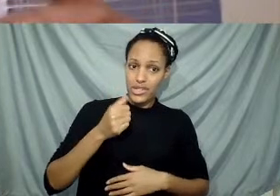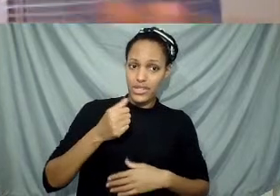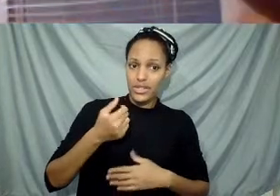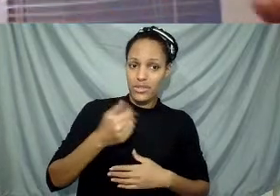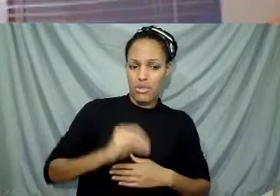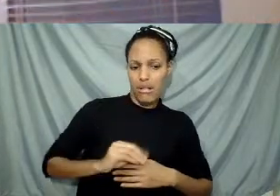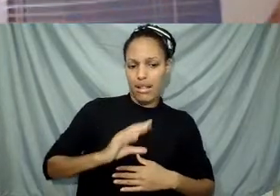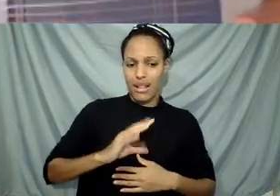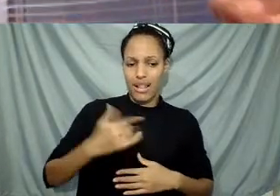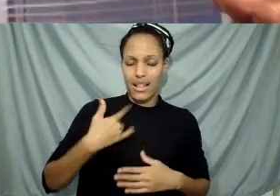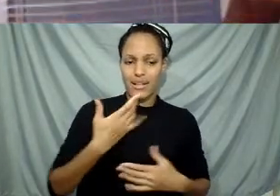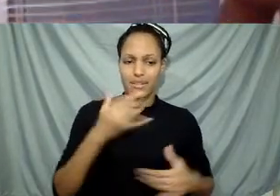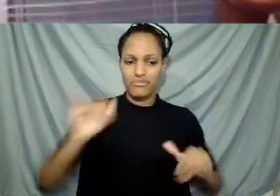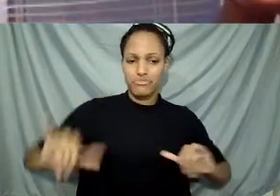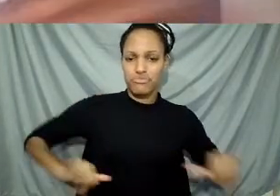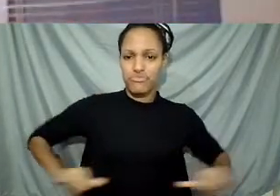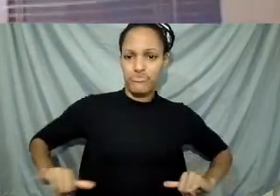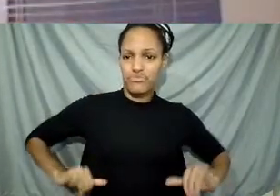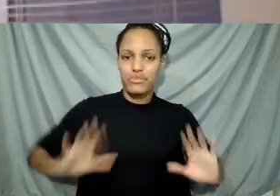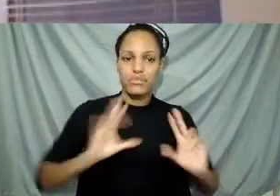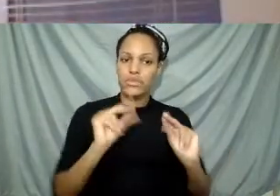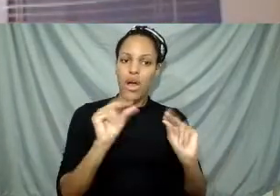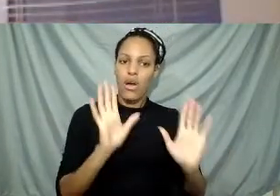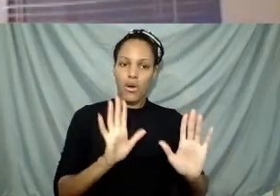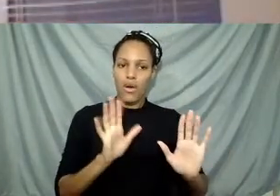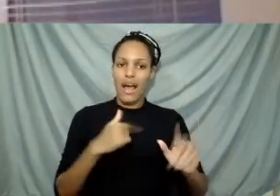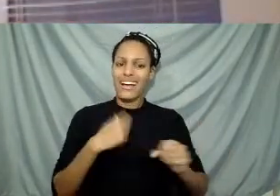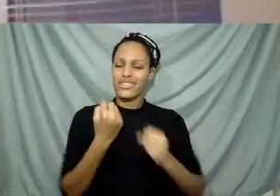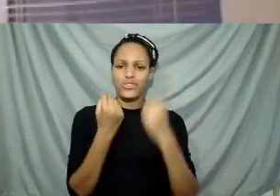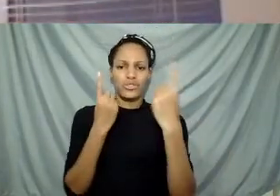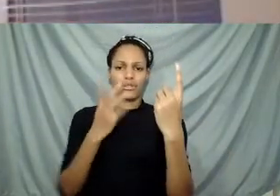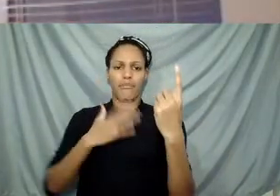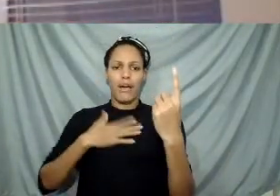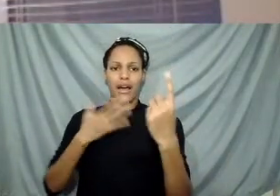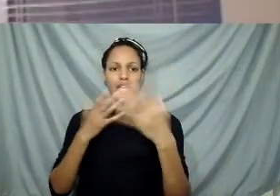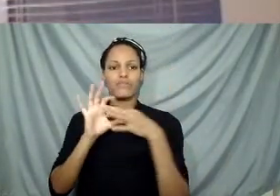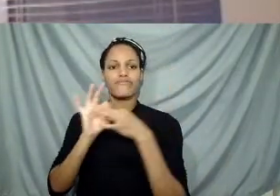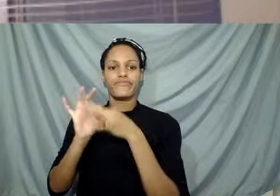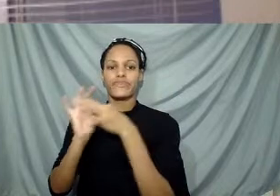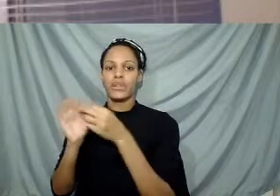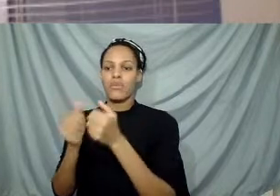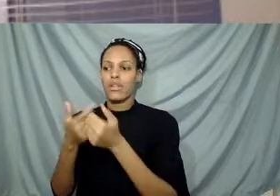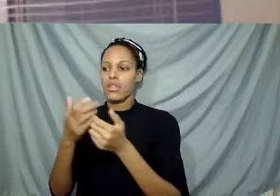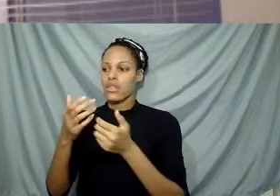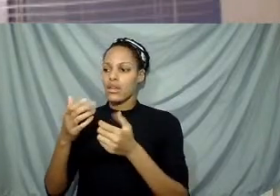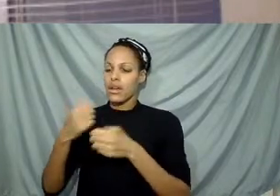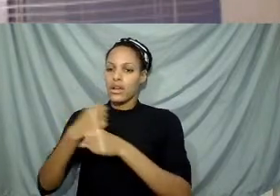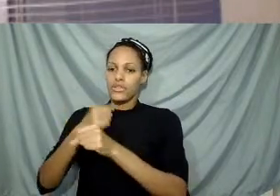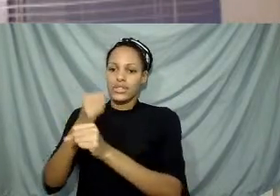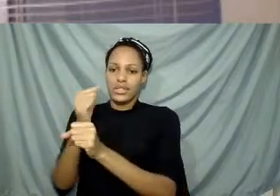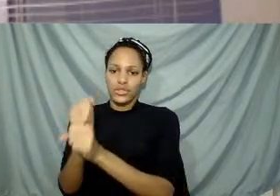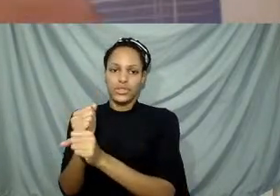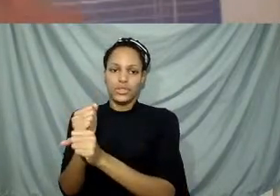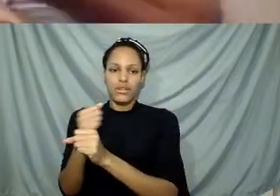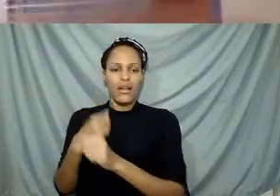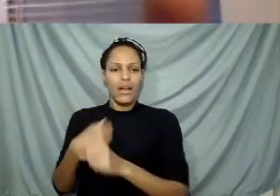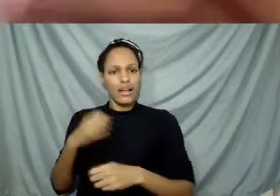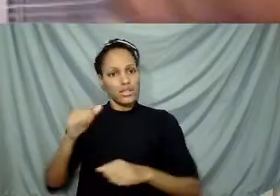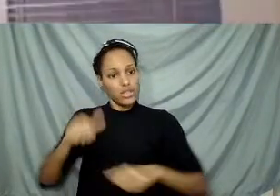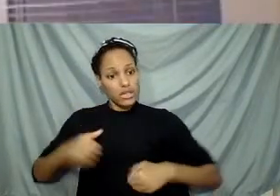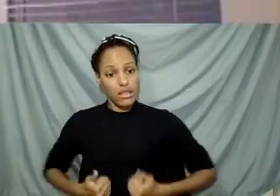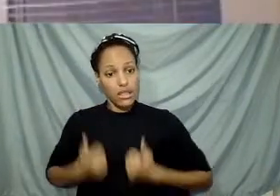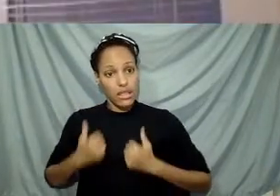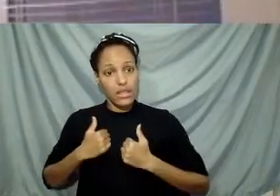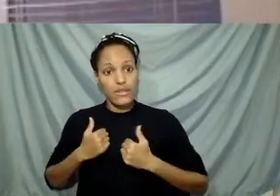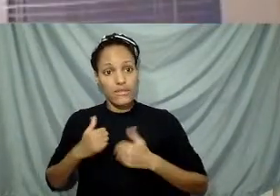anyone because I understood my relationship to creation and I understood that I could live in this world